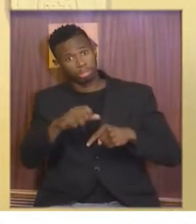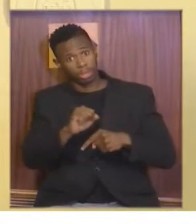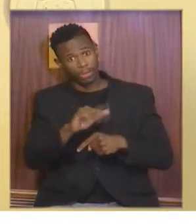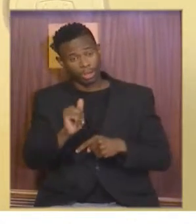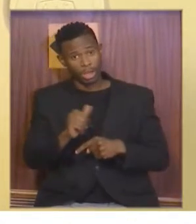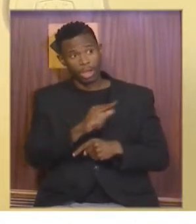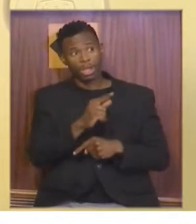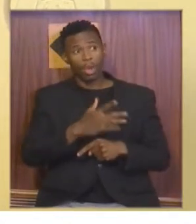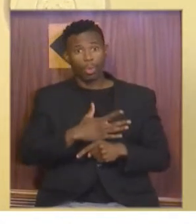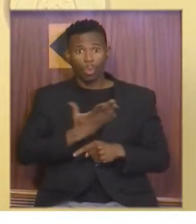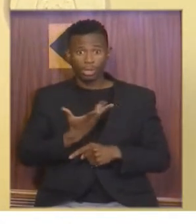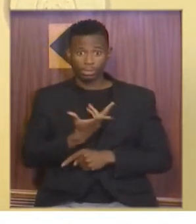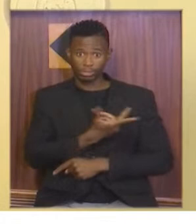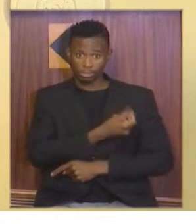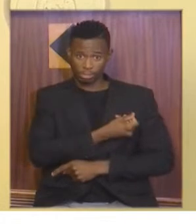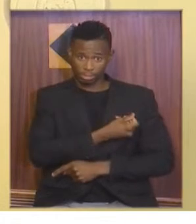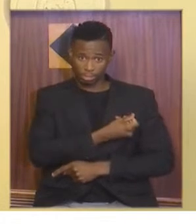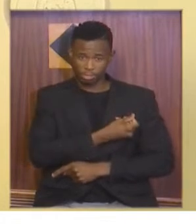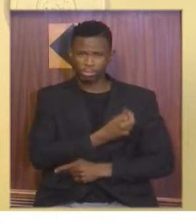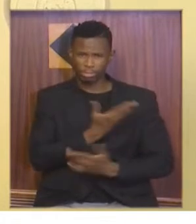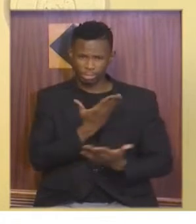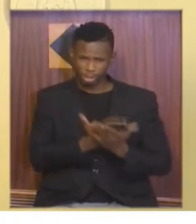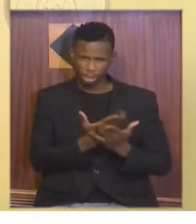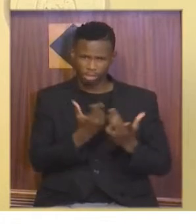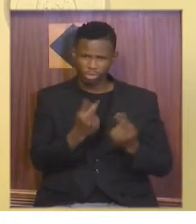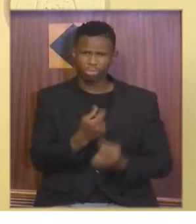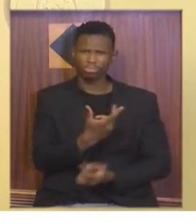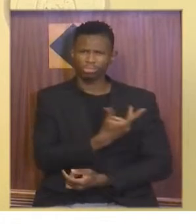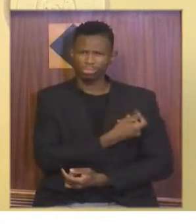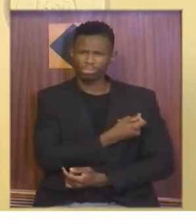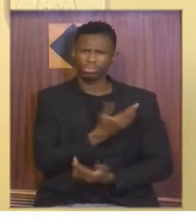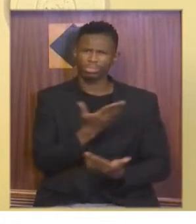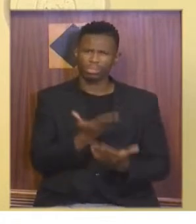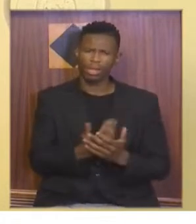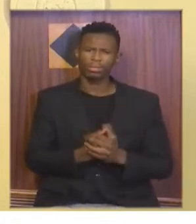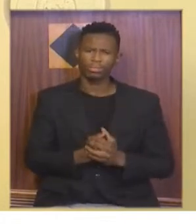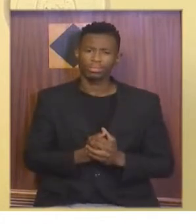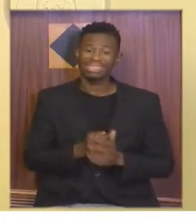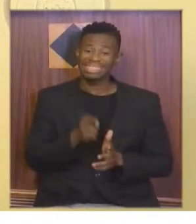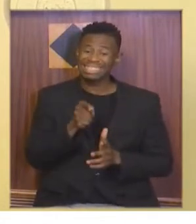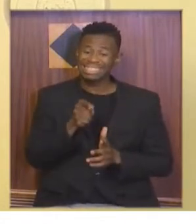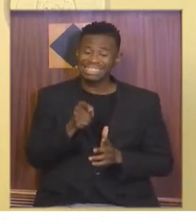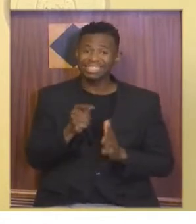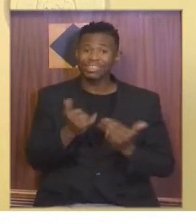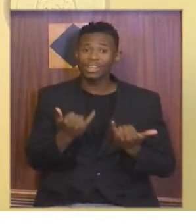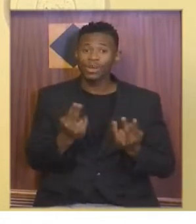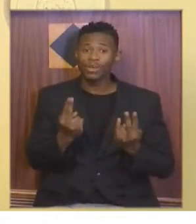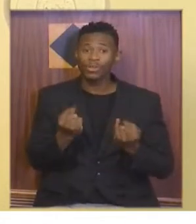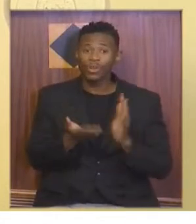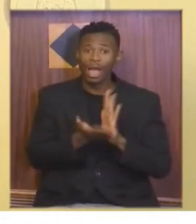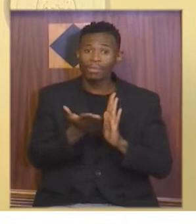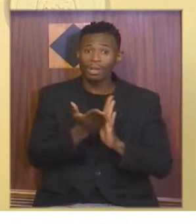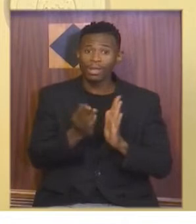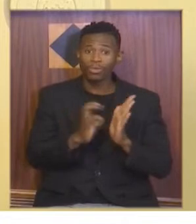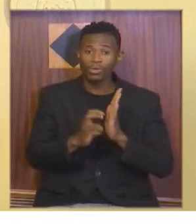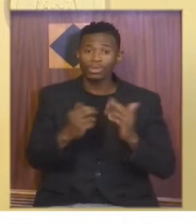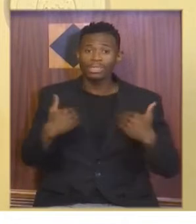be offered a vaccination. These measures will take effect from